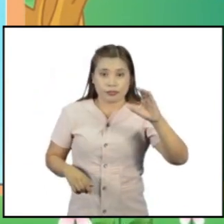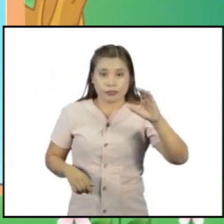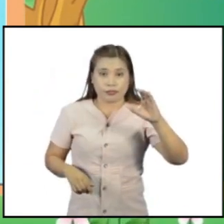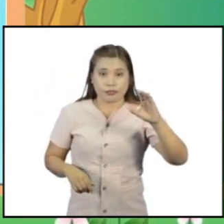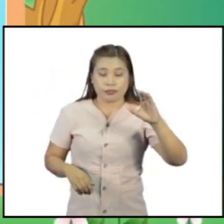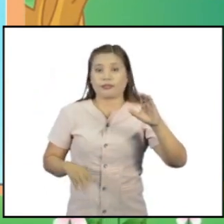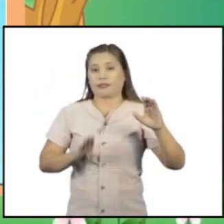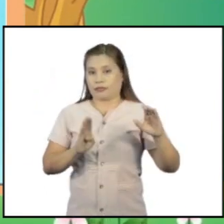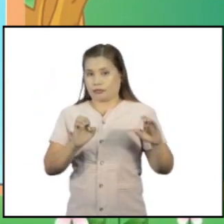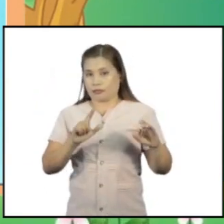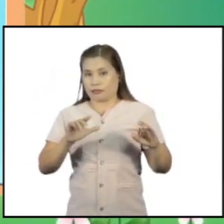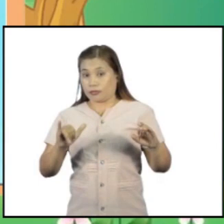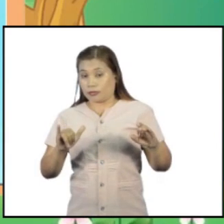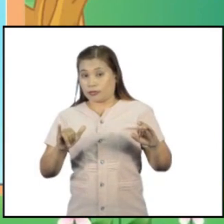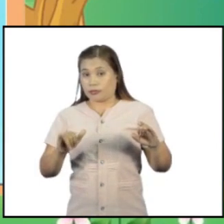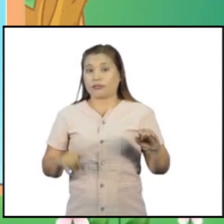C. Belly.